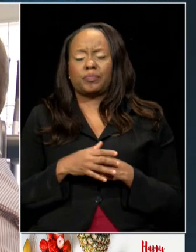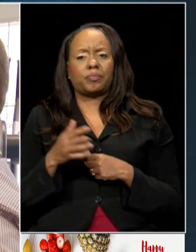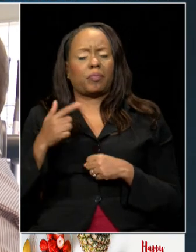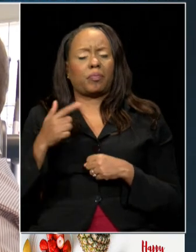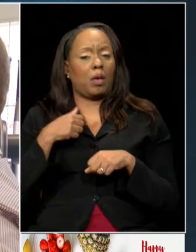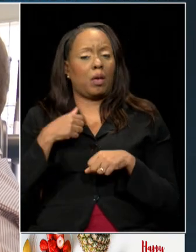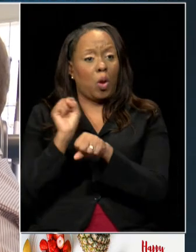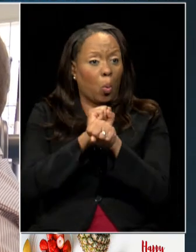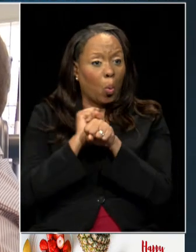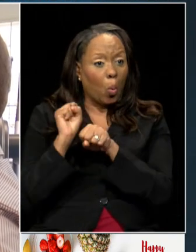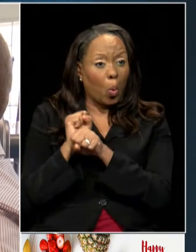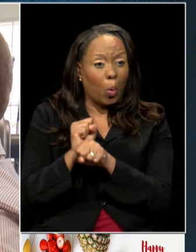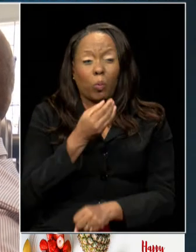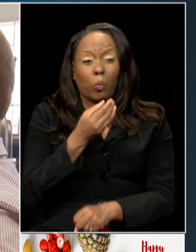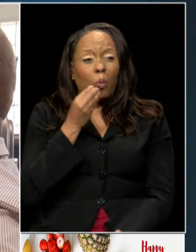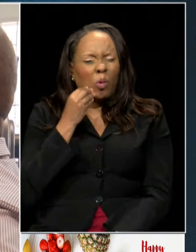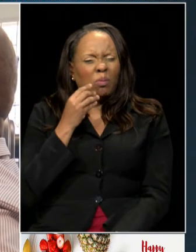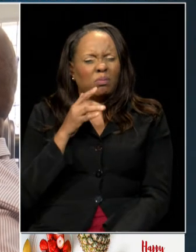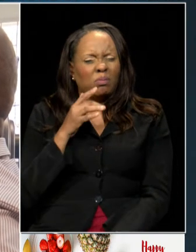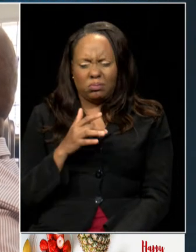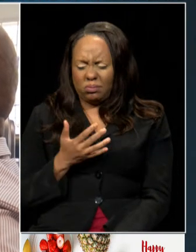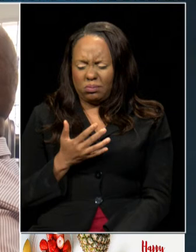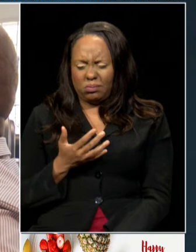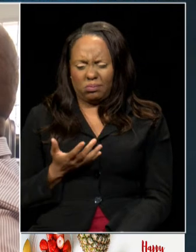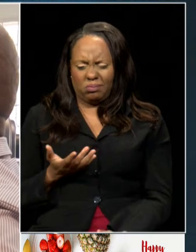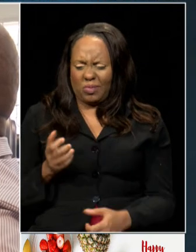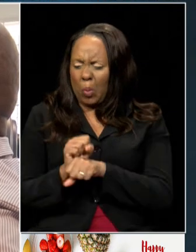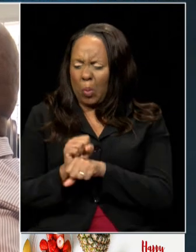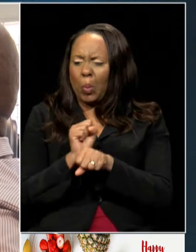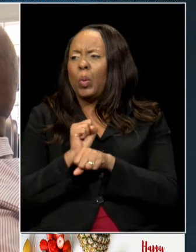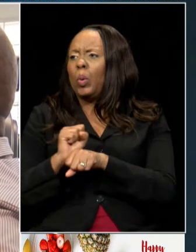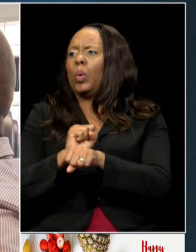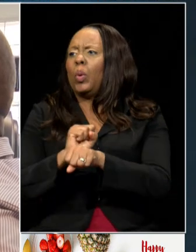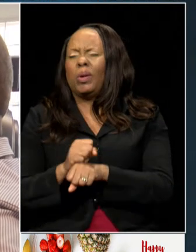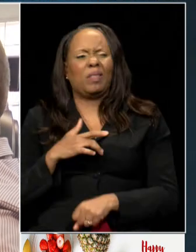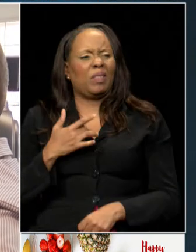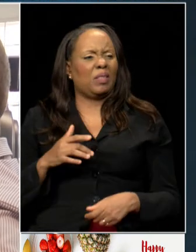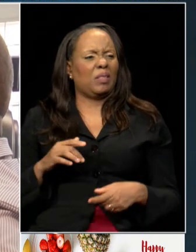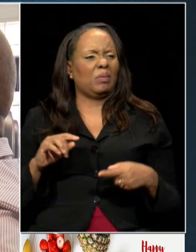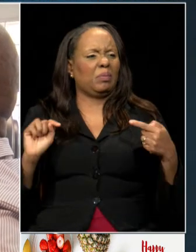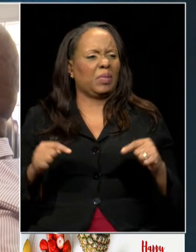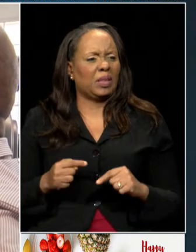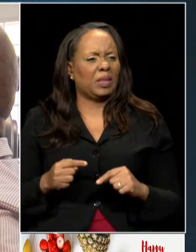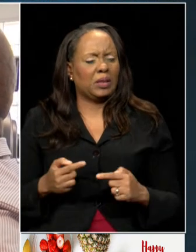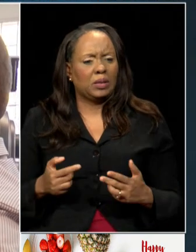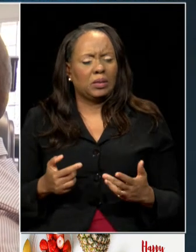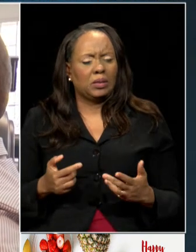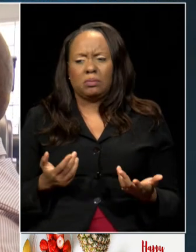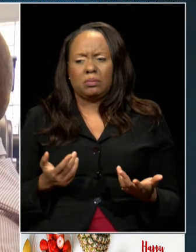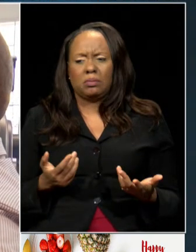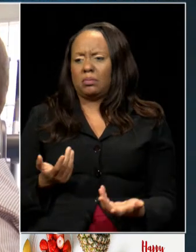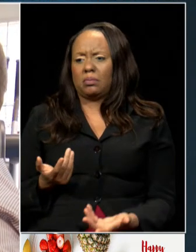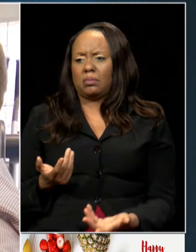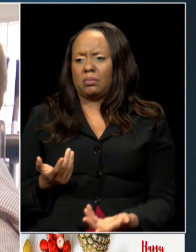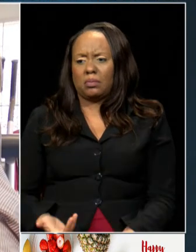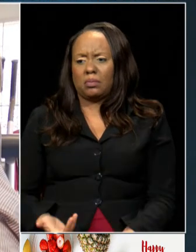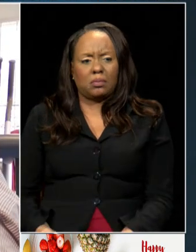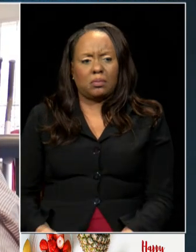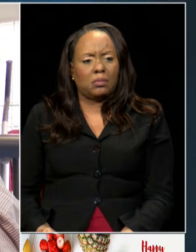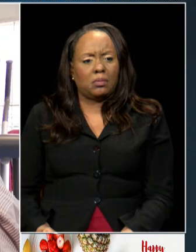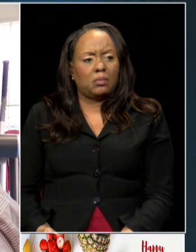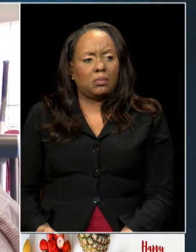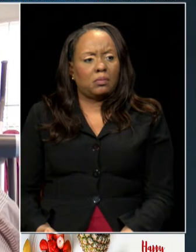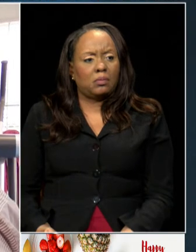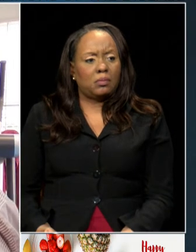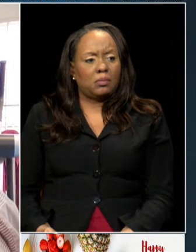home. I felt a pain. I didn't associate it with a heart attack. I just thought that it was